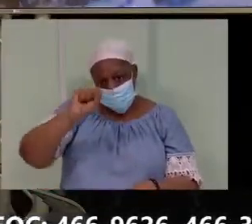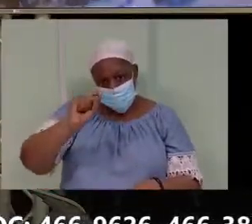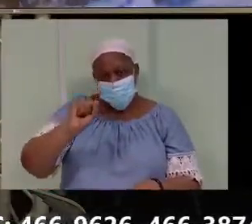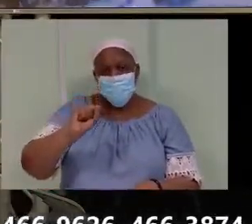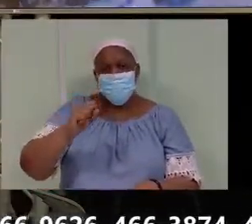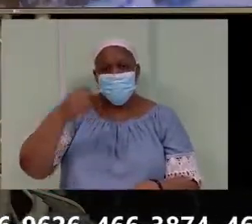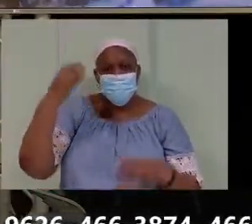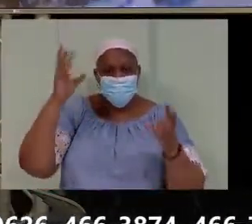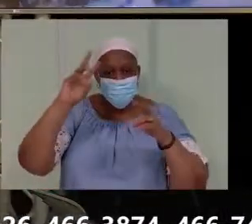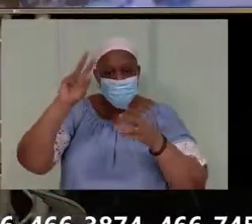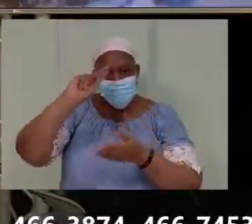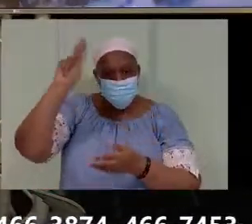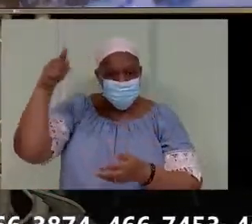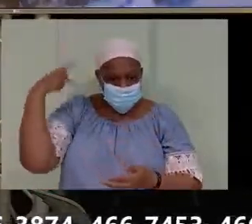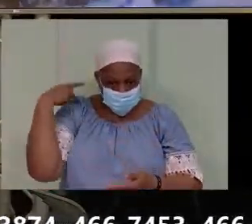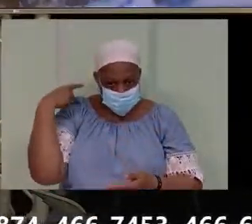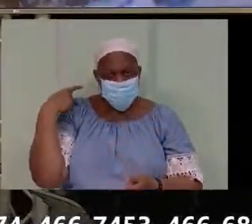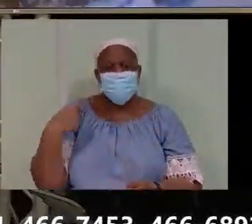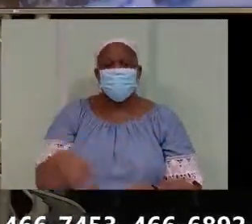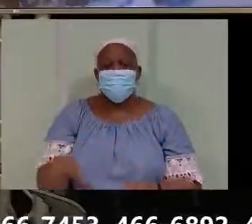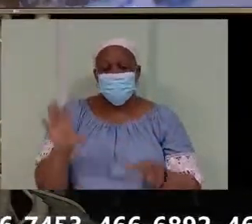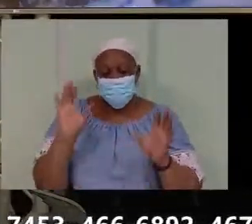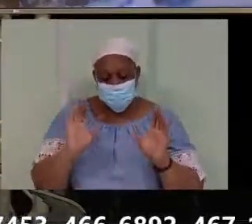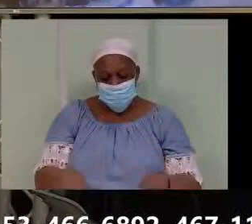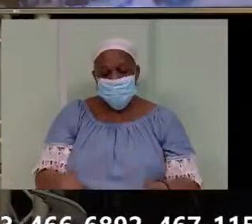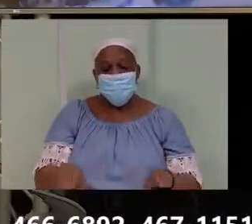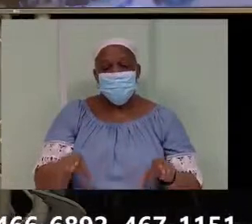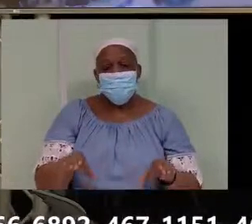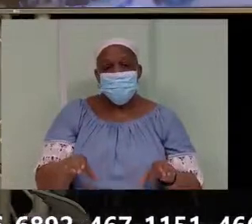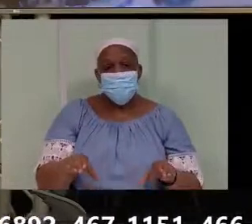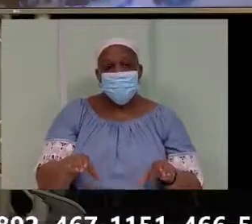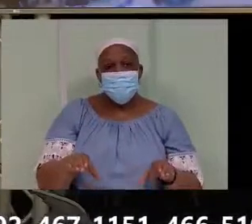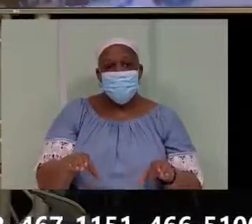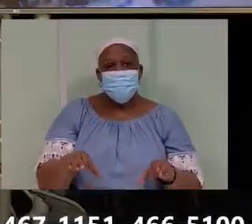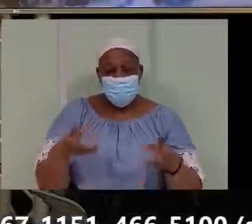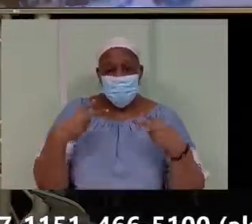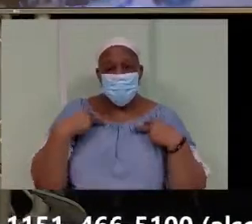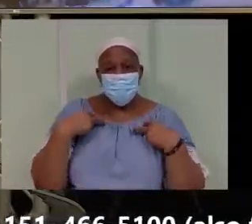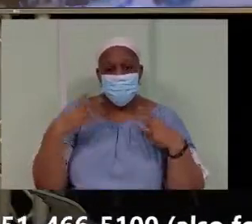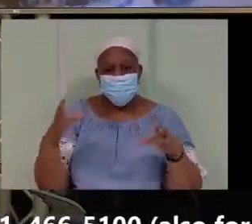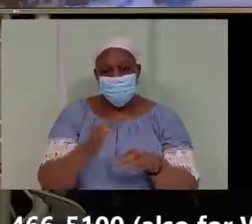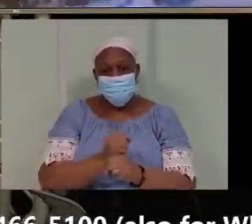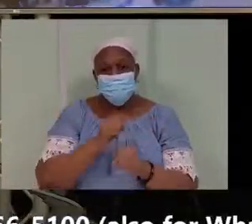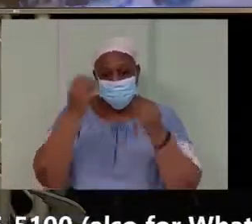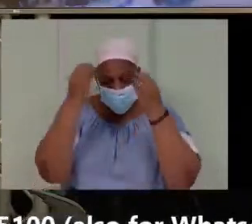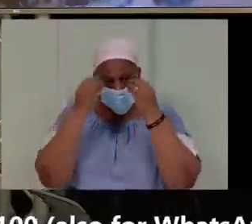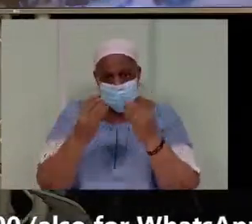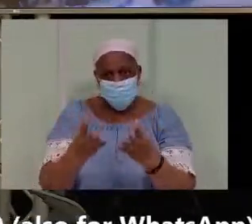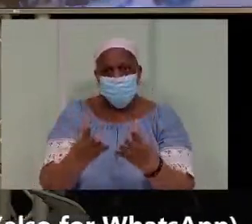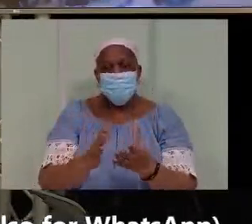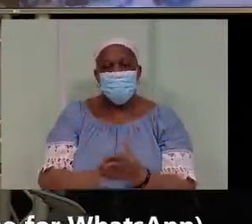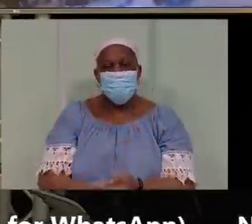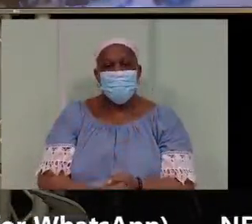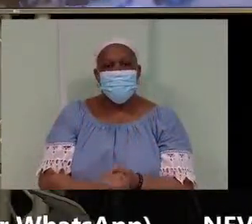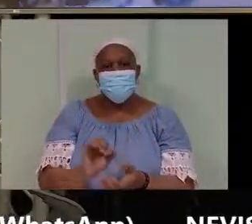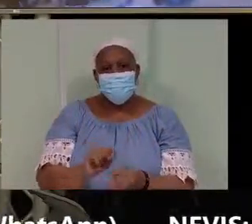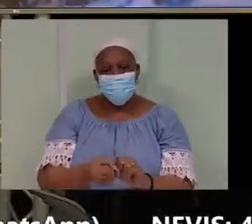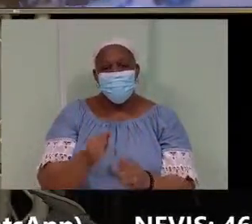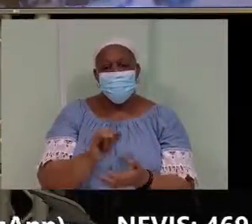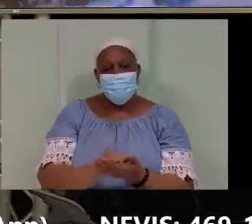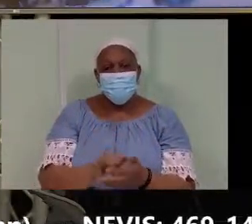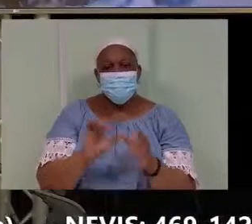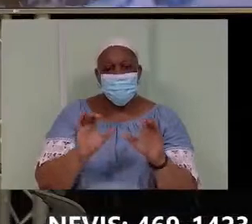In case of questions or clarification, you may contact Ms. Jacqueline Fleming at